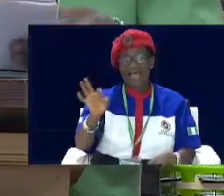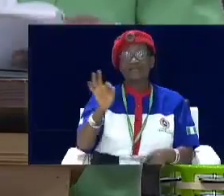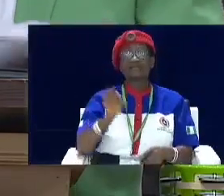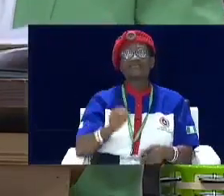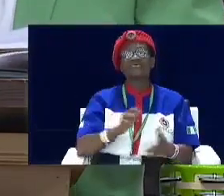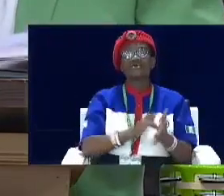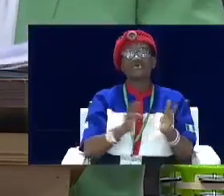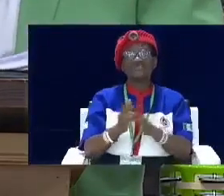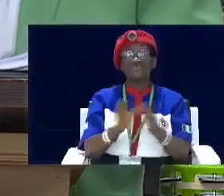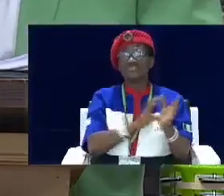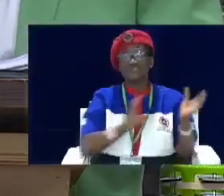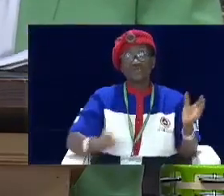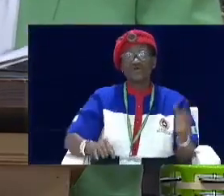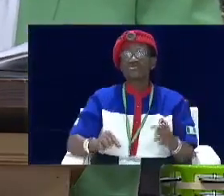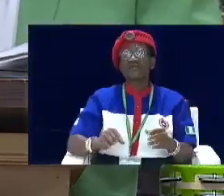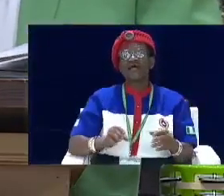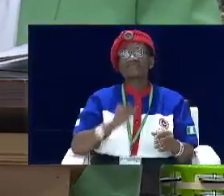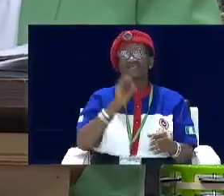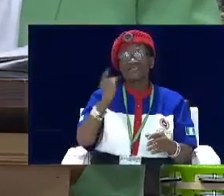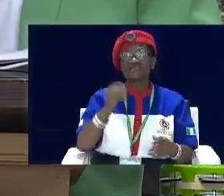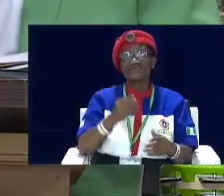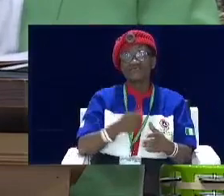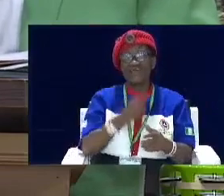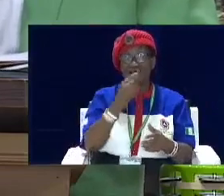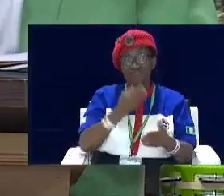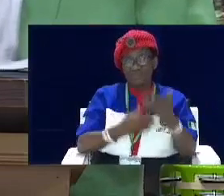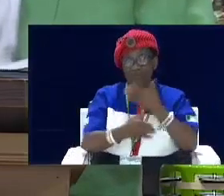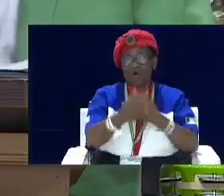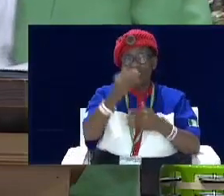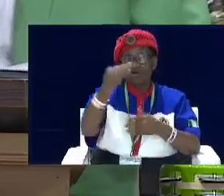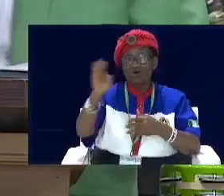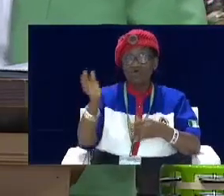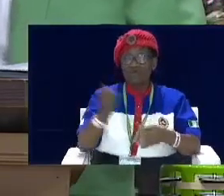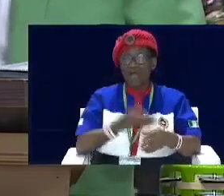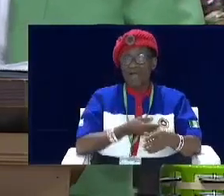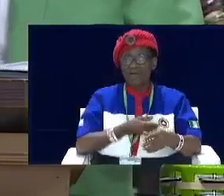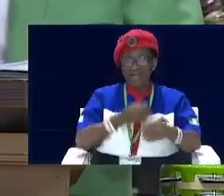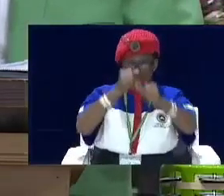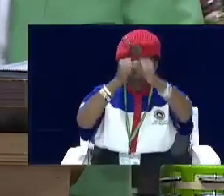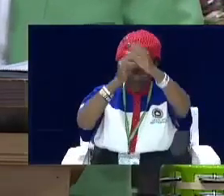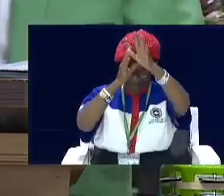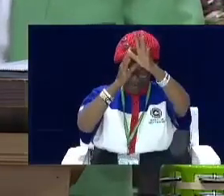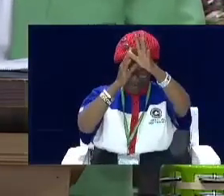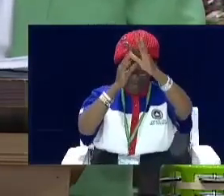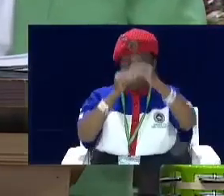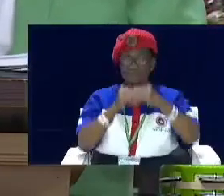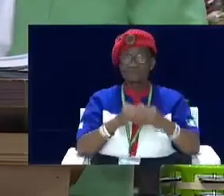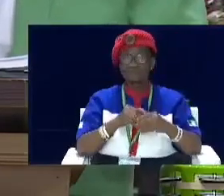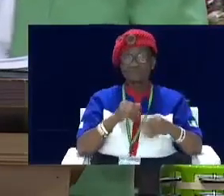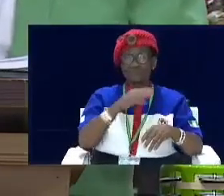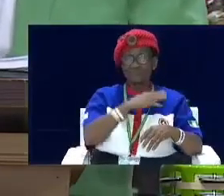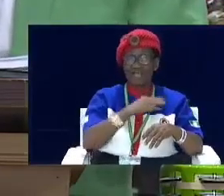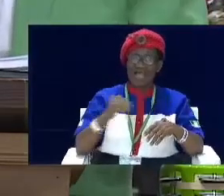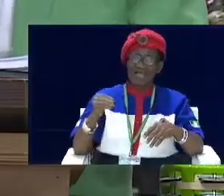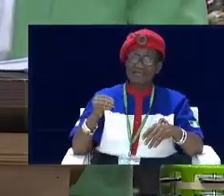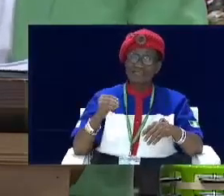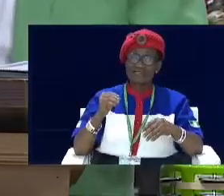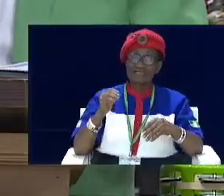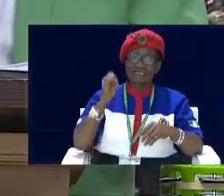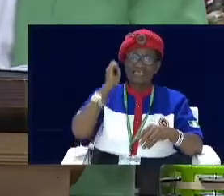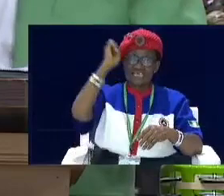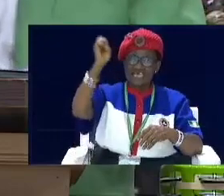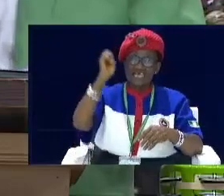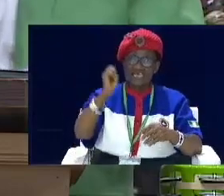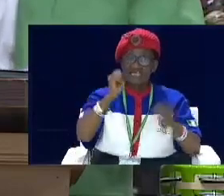is the firstborn of our father. Jesu Kristi oni akobi baba wa. And he got it. O